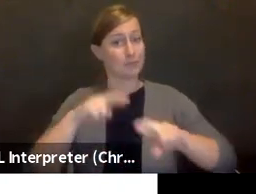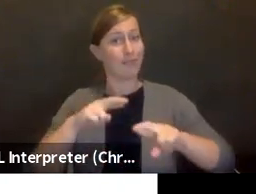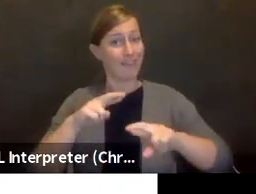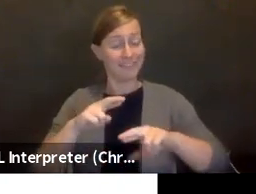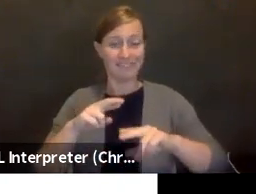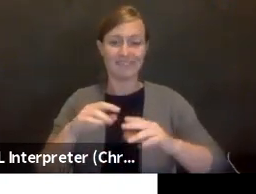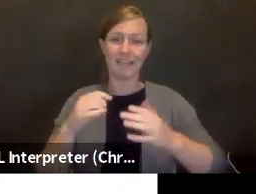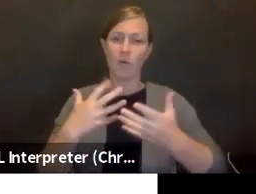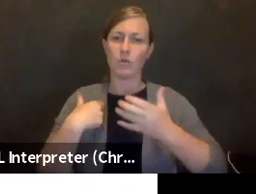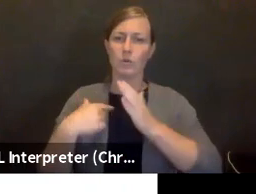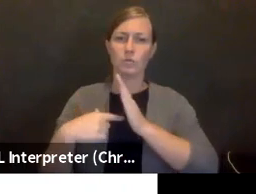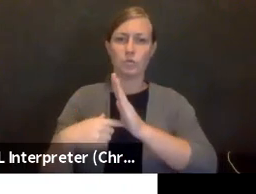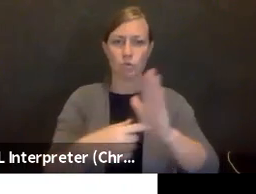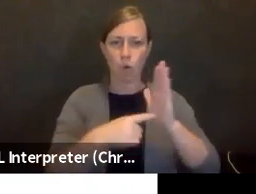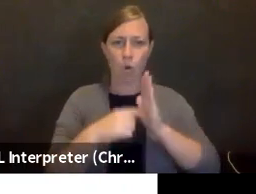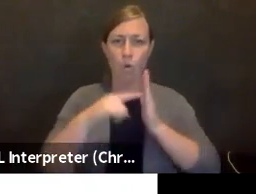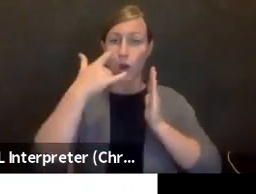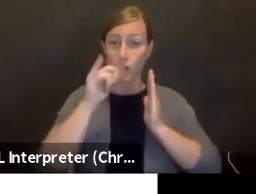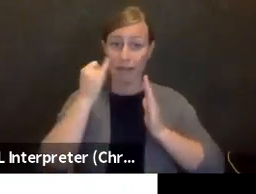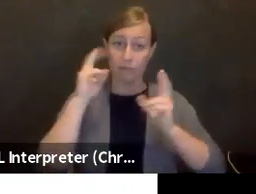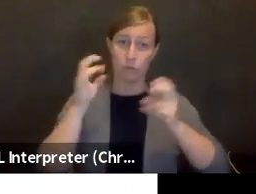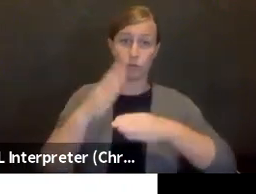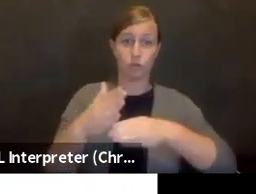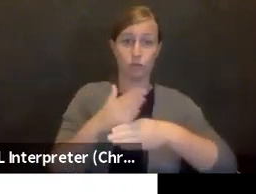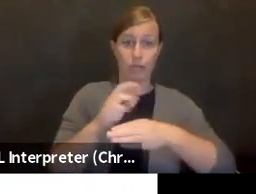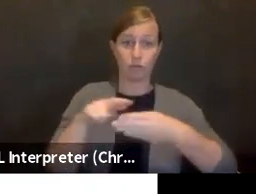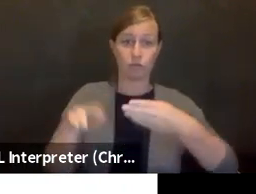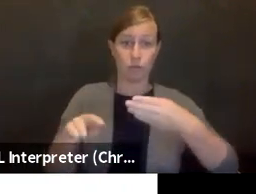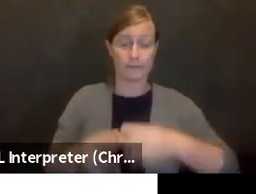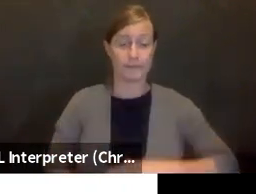what sharing results looks like.